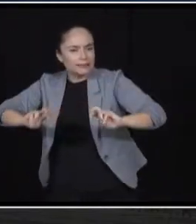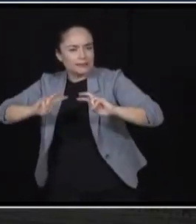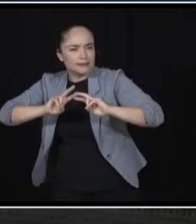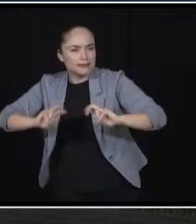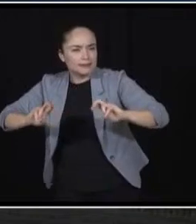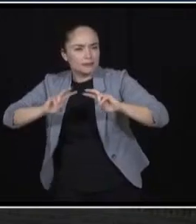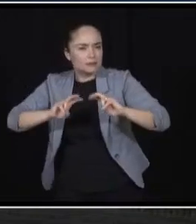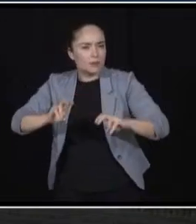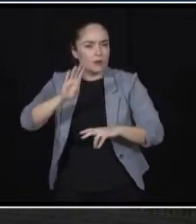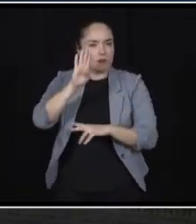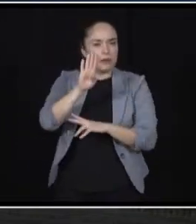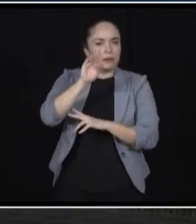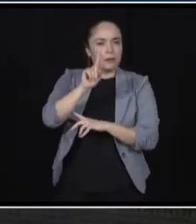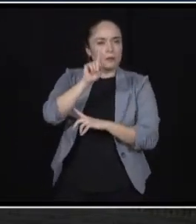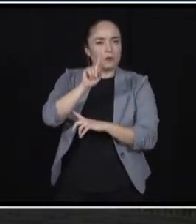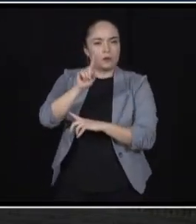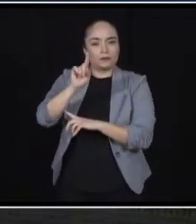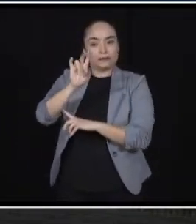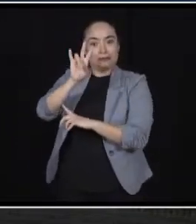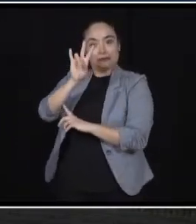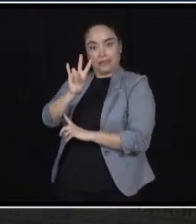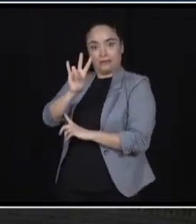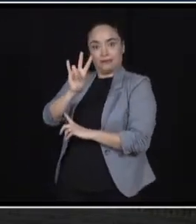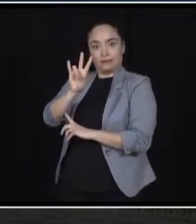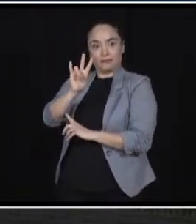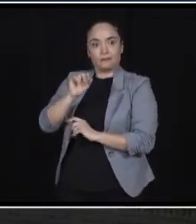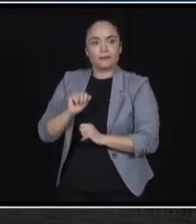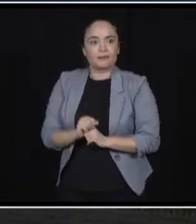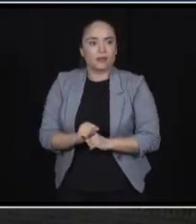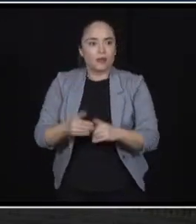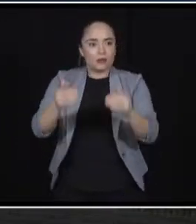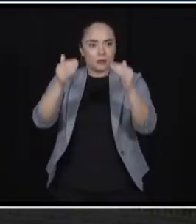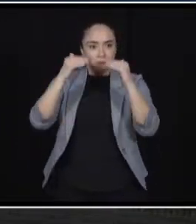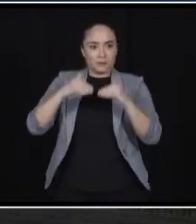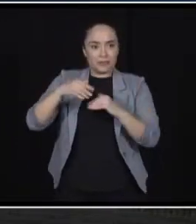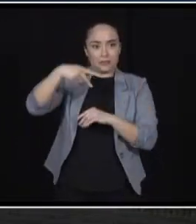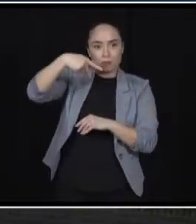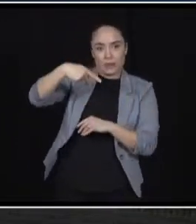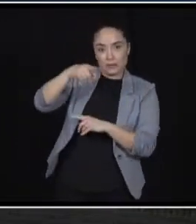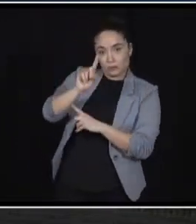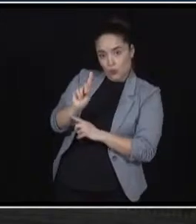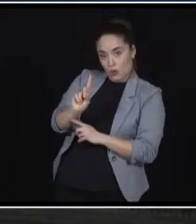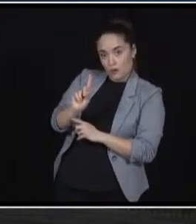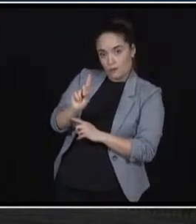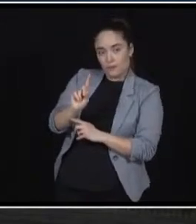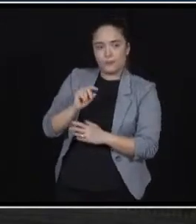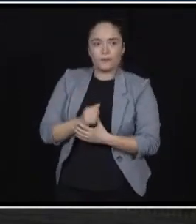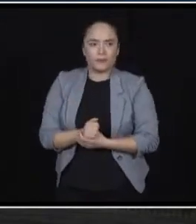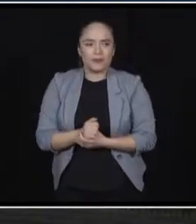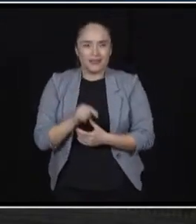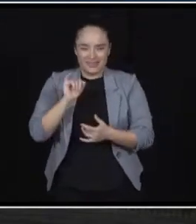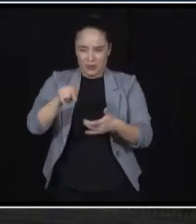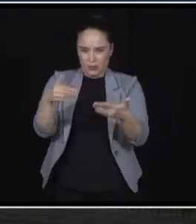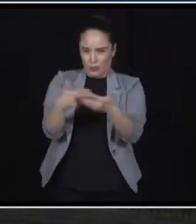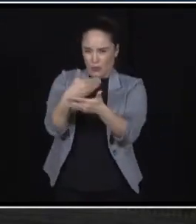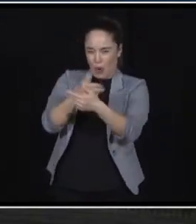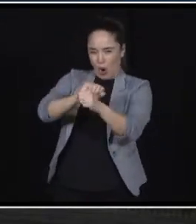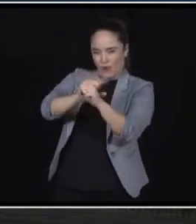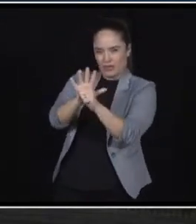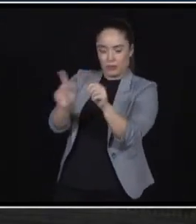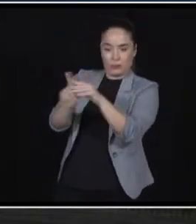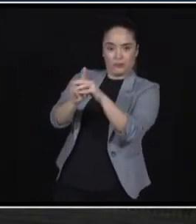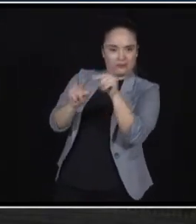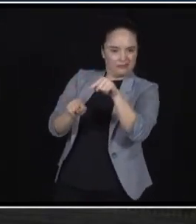our other provinces, especially those Quebec and to the west of us, are dealing with the same issues as it moves quickly through their highly dense